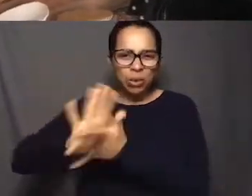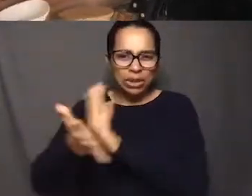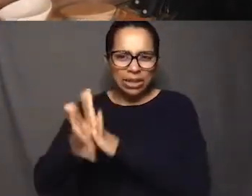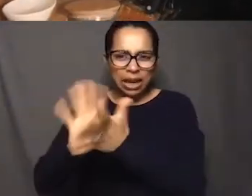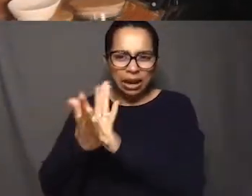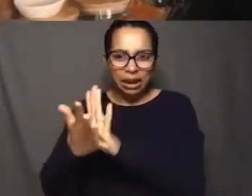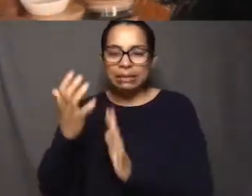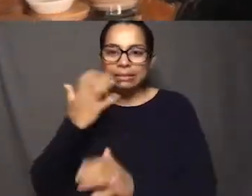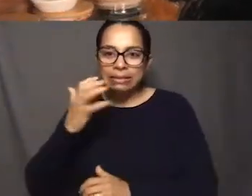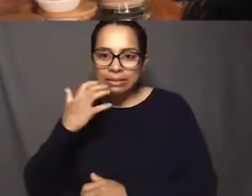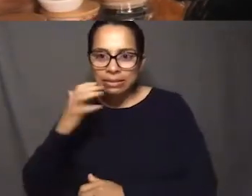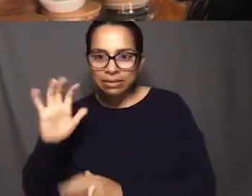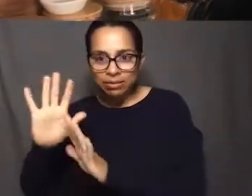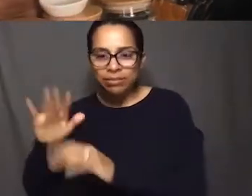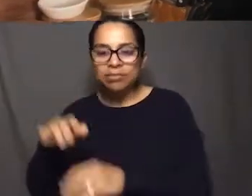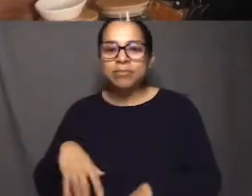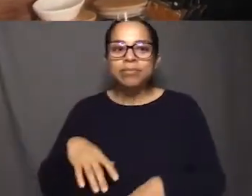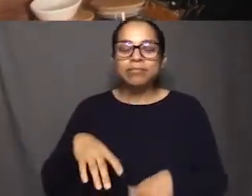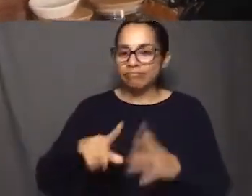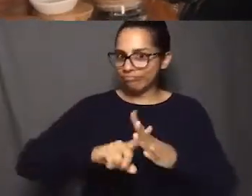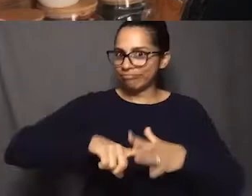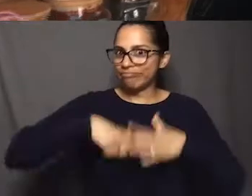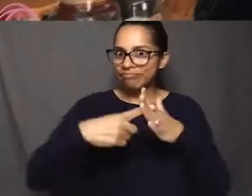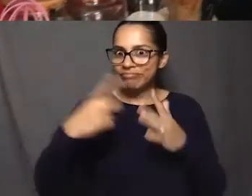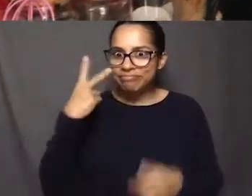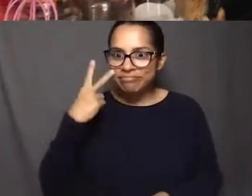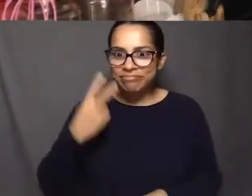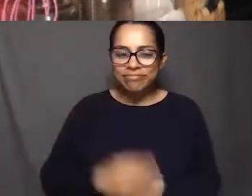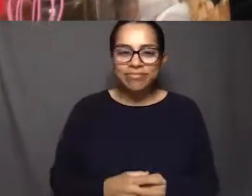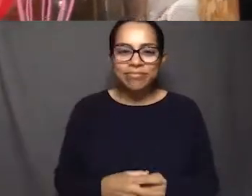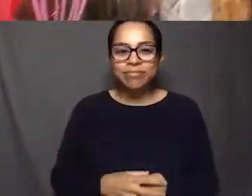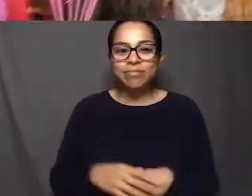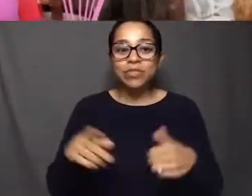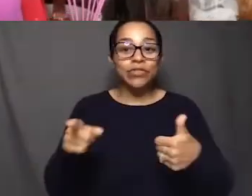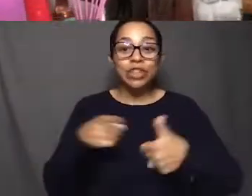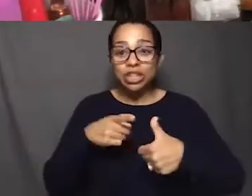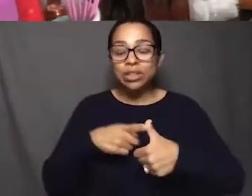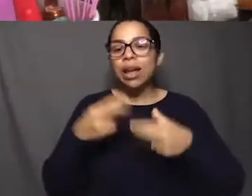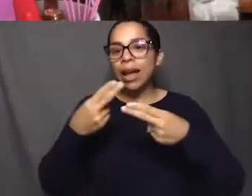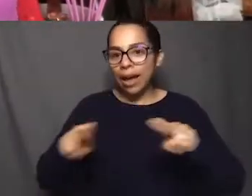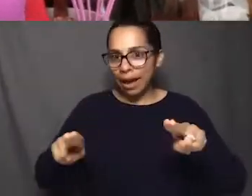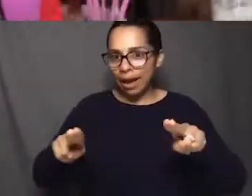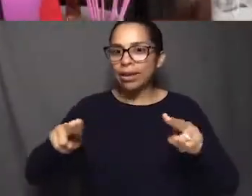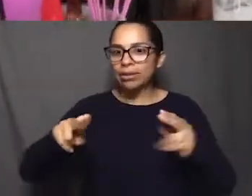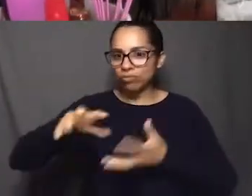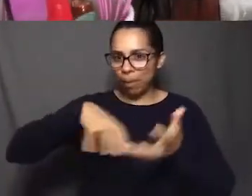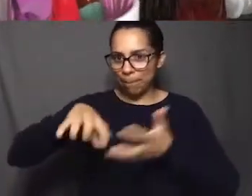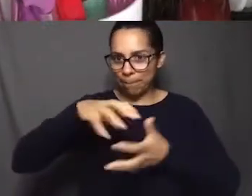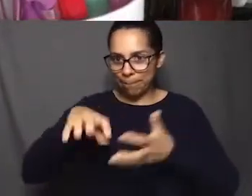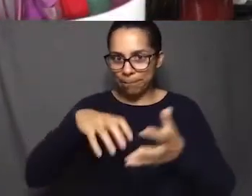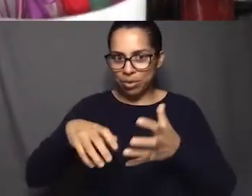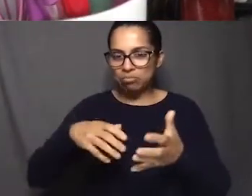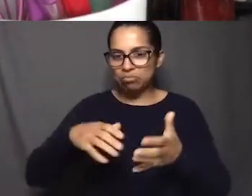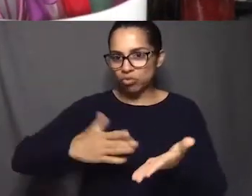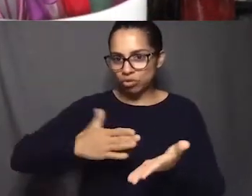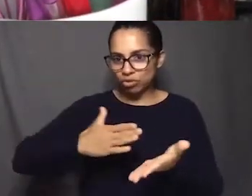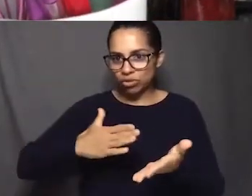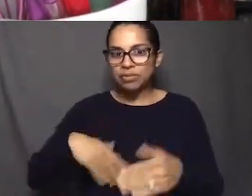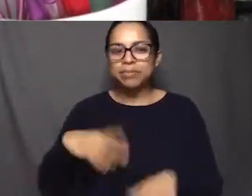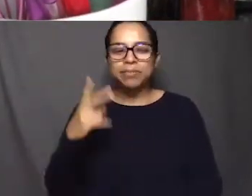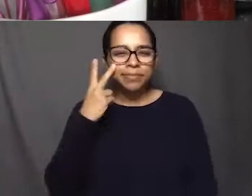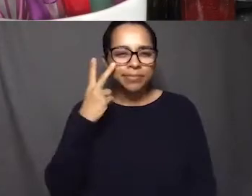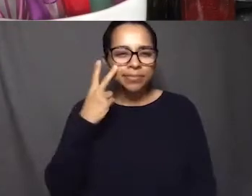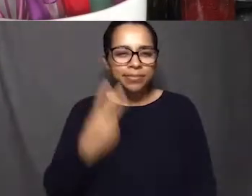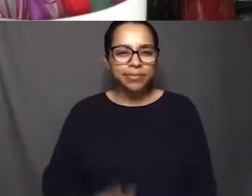be another part. Okay, let's start doing it. So first we're gonna scramble the egg. Let's see.